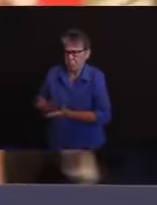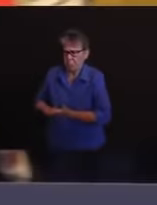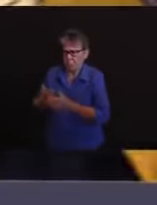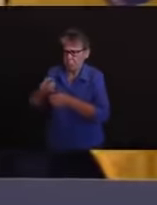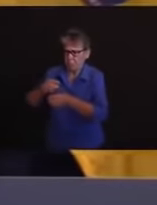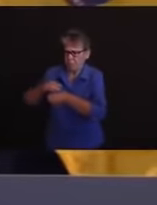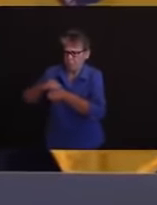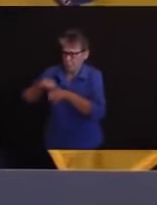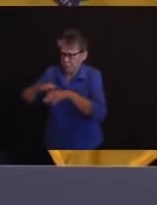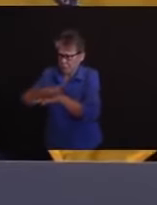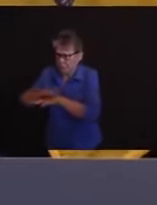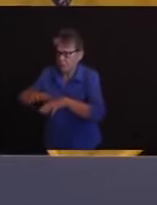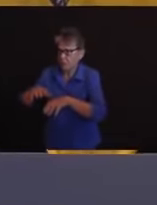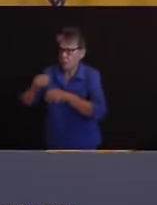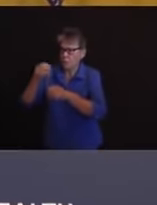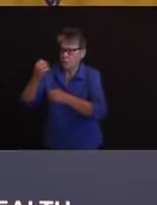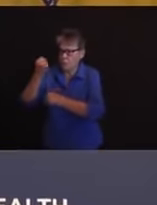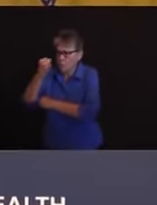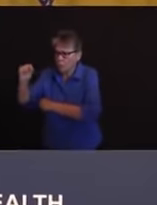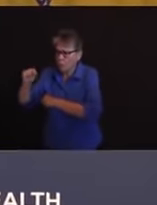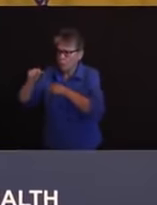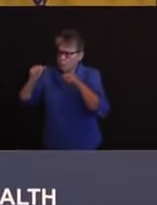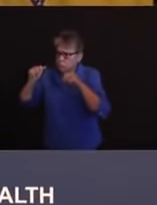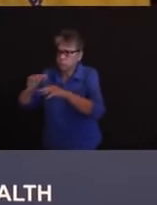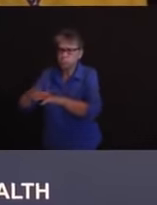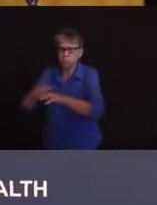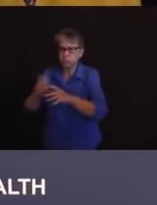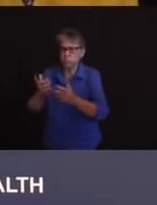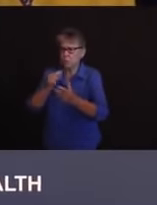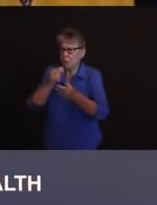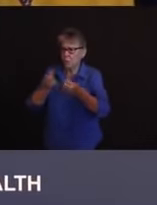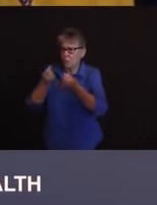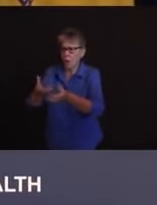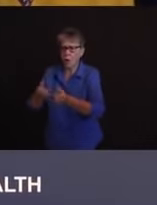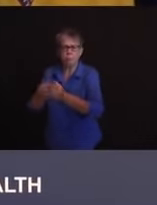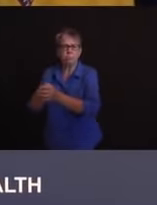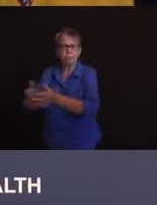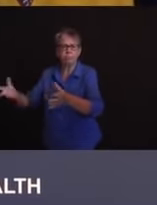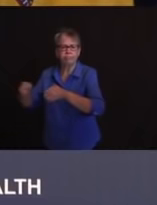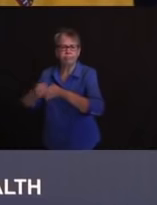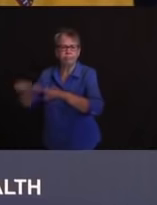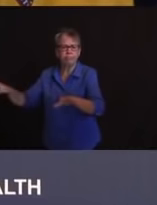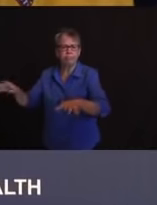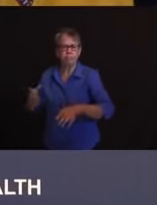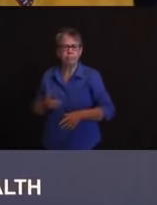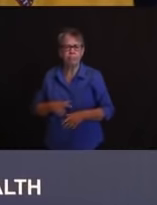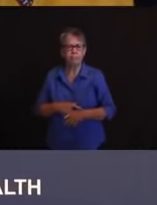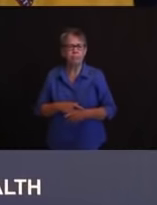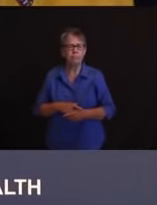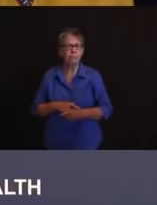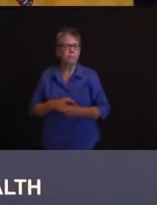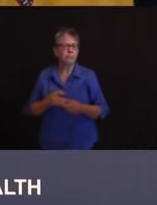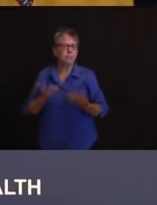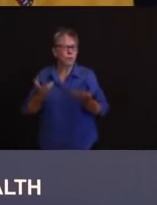at beaches and we can't get social distancing, we're probably playing with fire. Now back to yours, Dave. Should folks